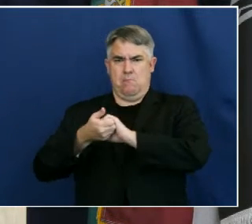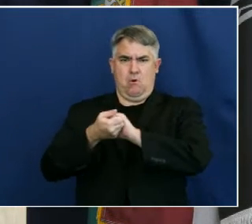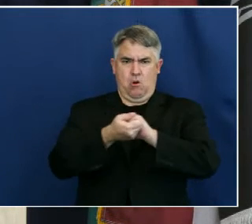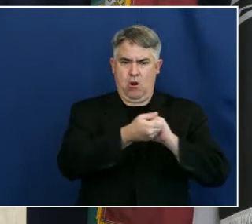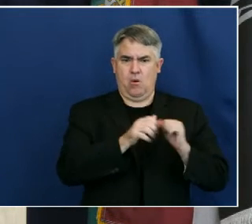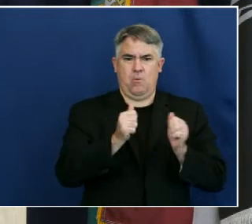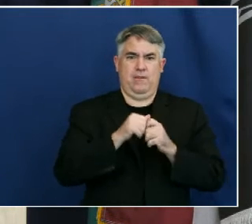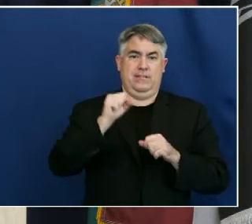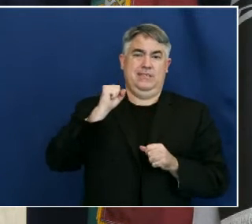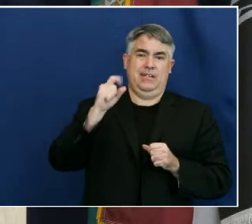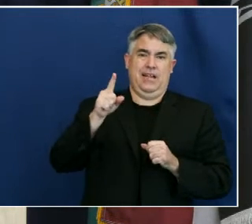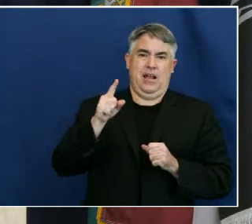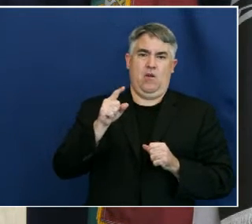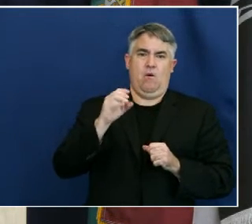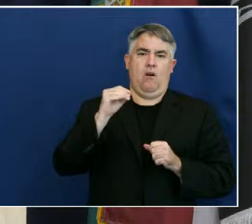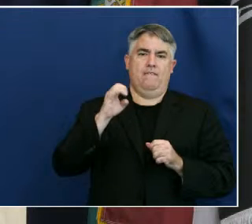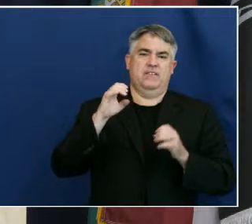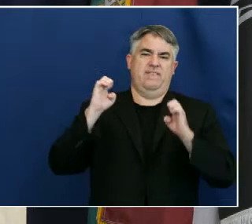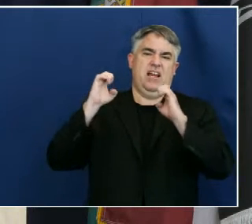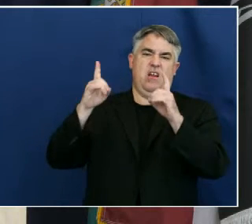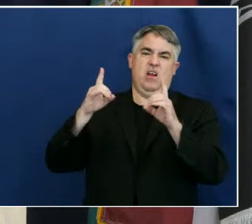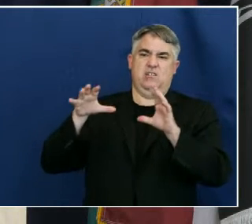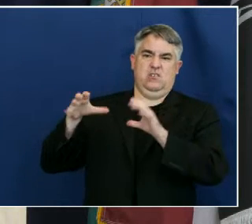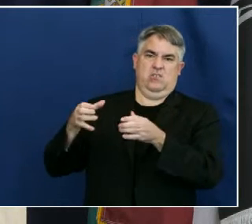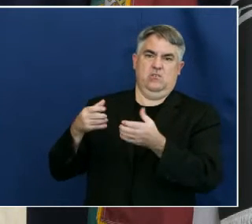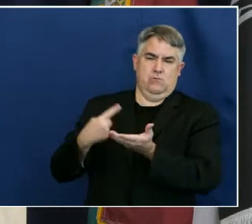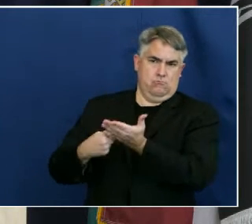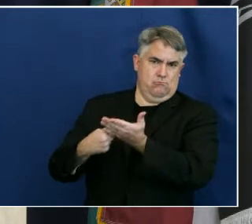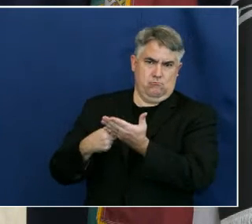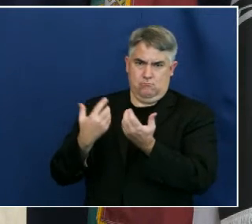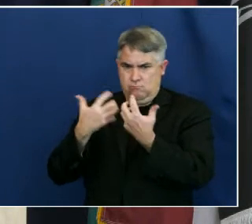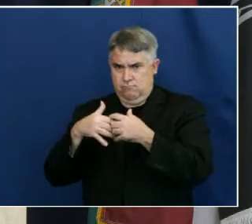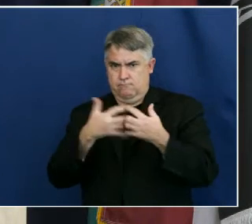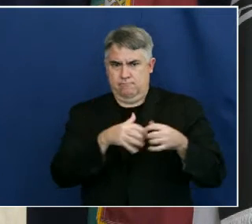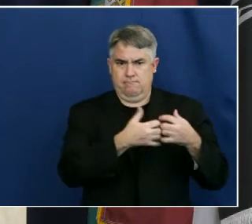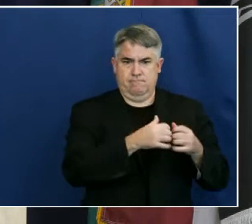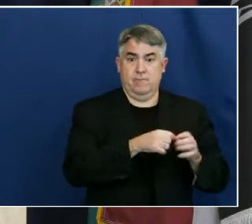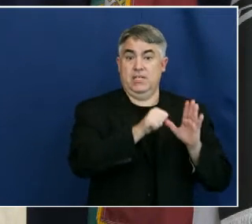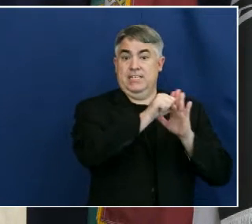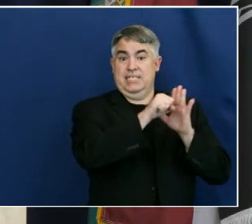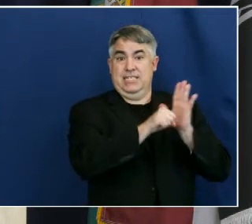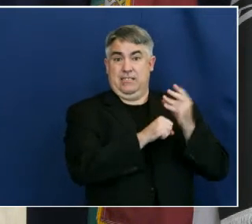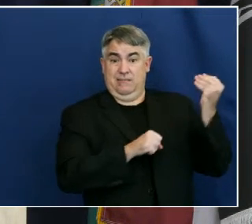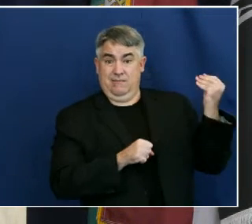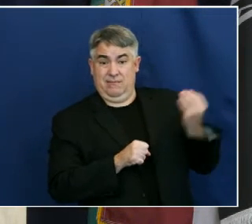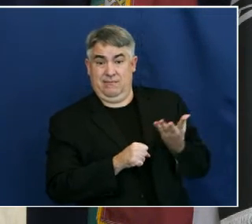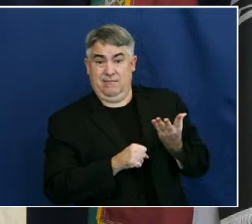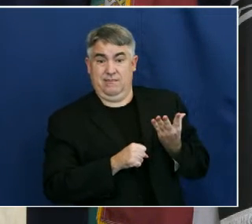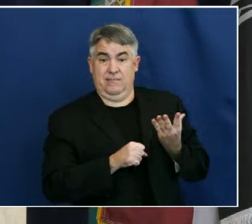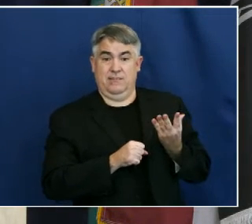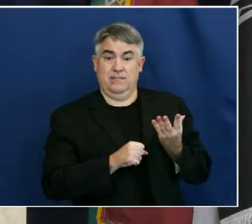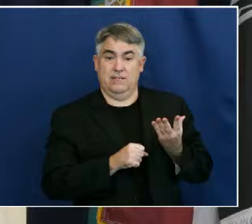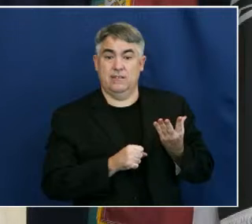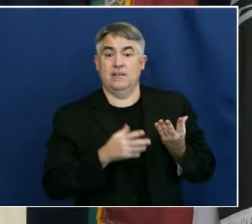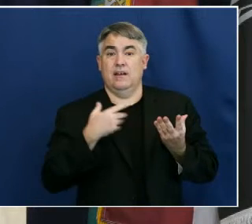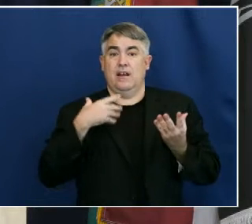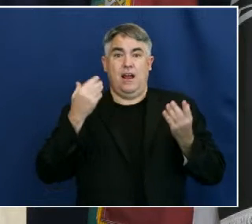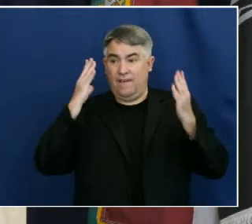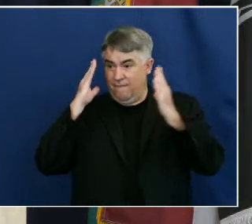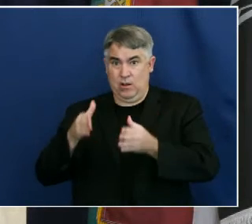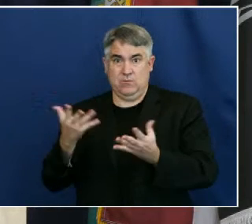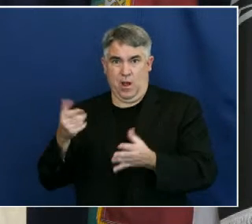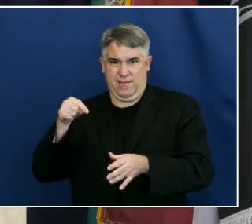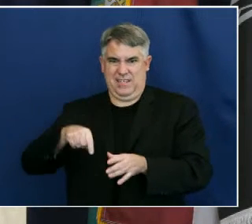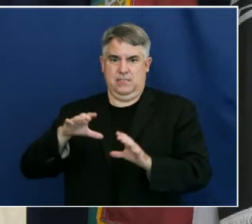county will be setting aside not the 10% that the state said should go to K through 12, but 20% to try to get our teachers